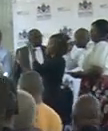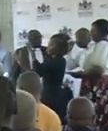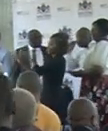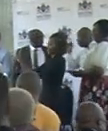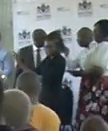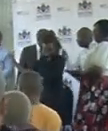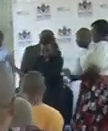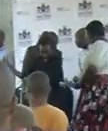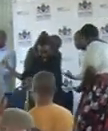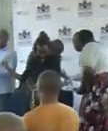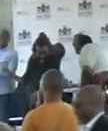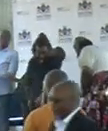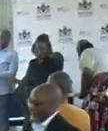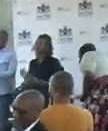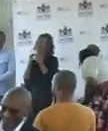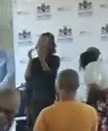Ralevo.